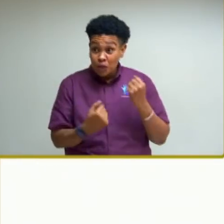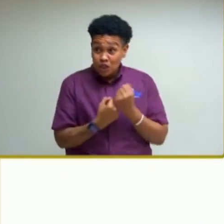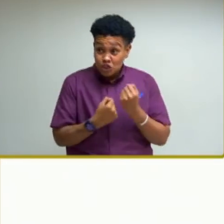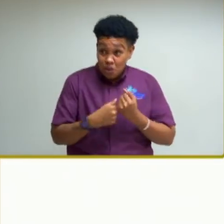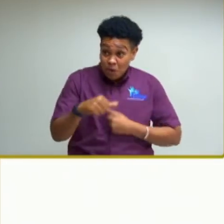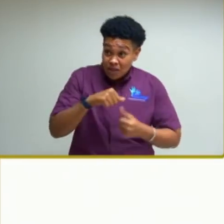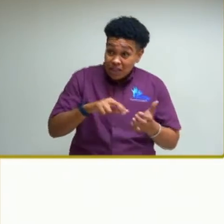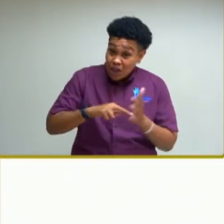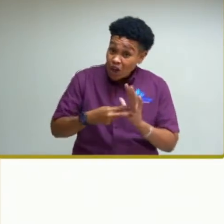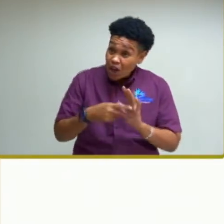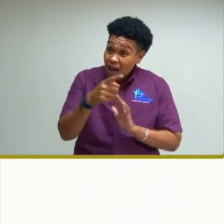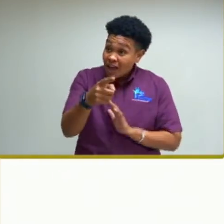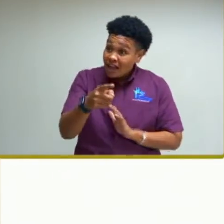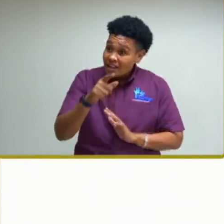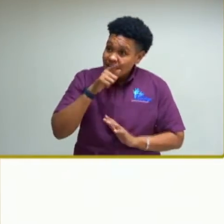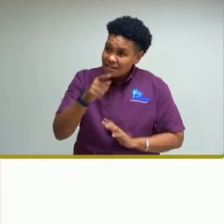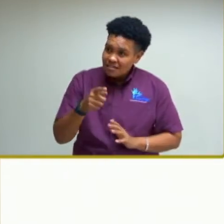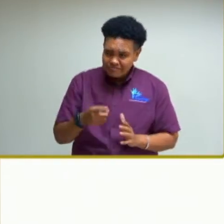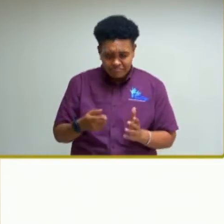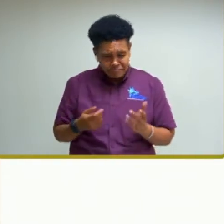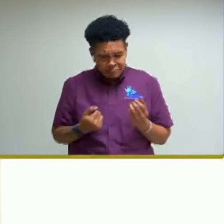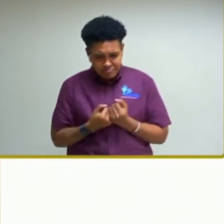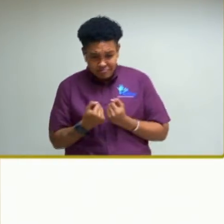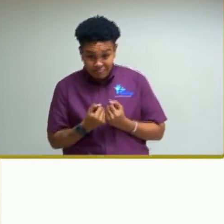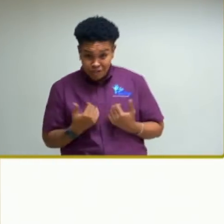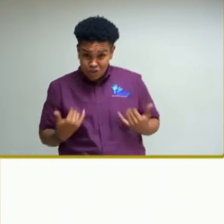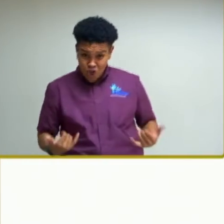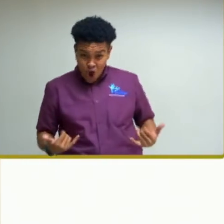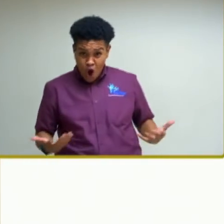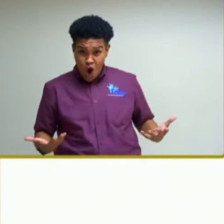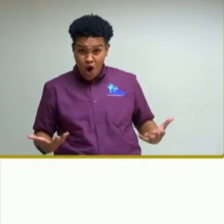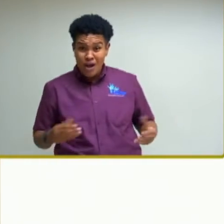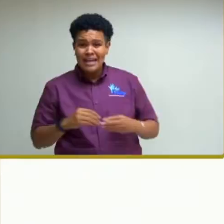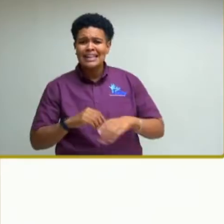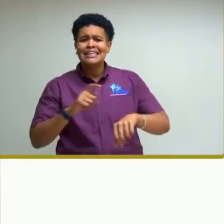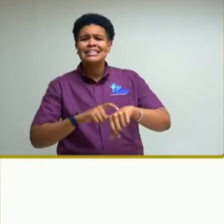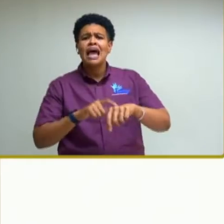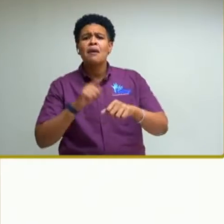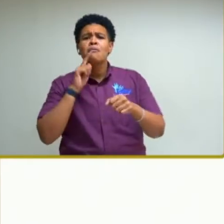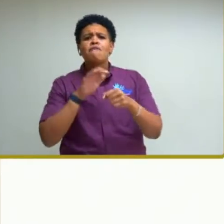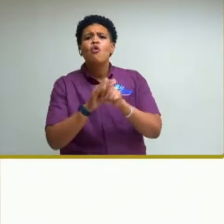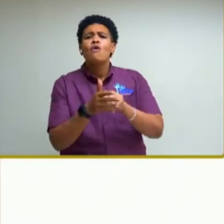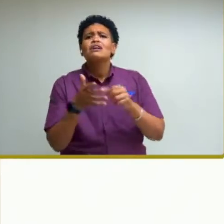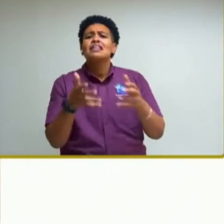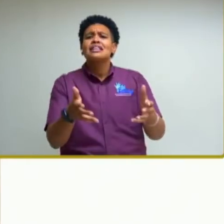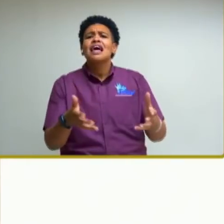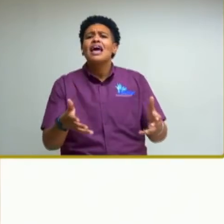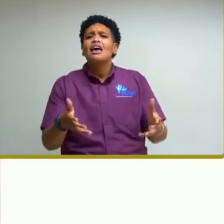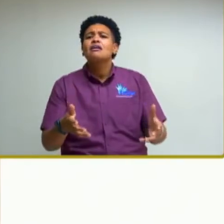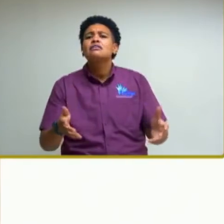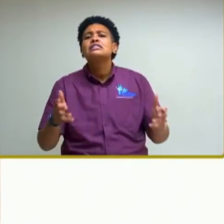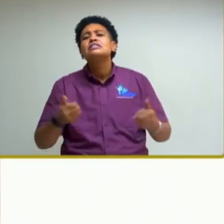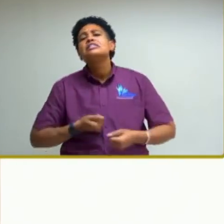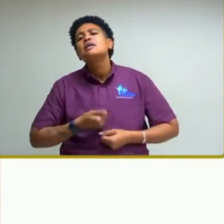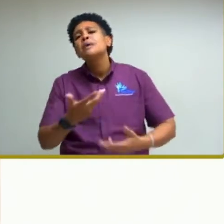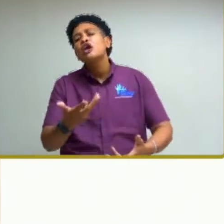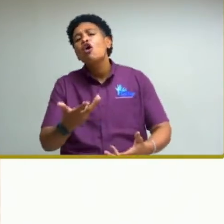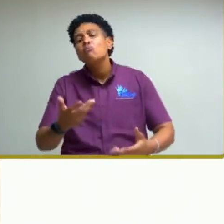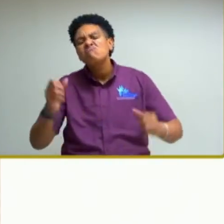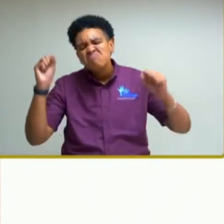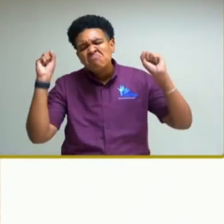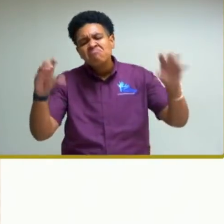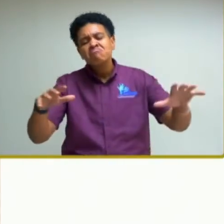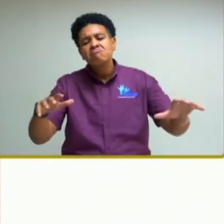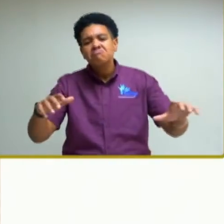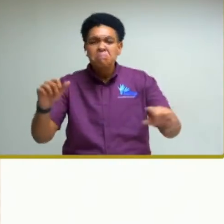other means survival. Now, in a time of COVID-19. Speak up. Speak now.